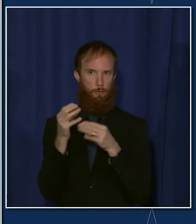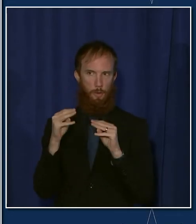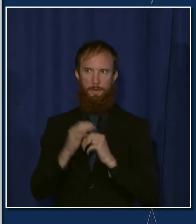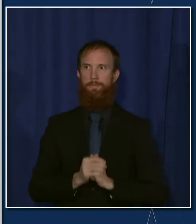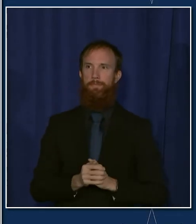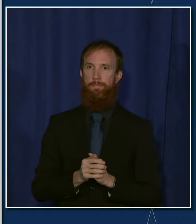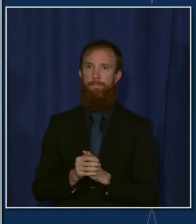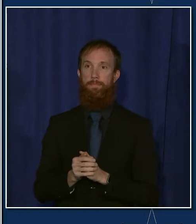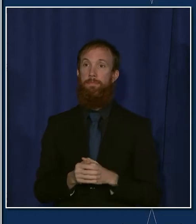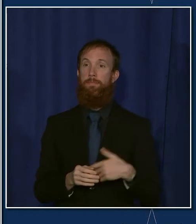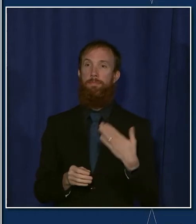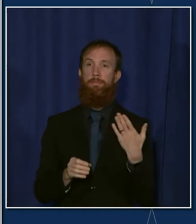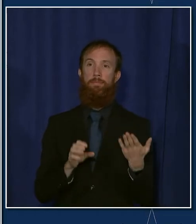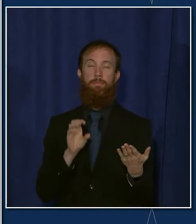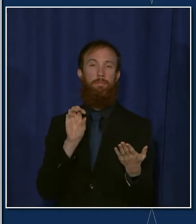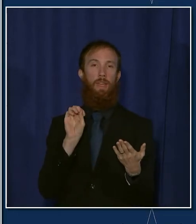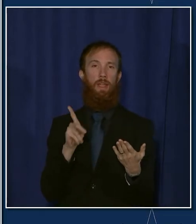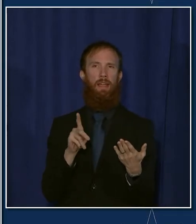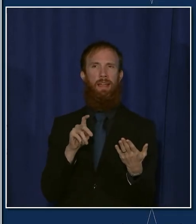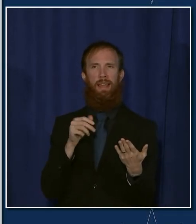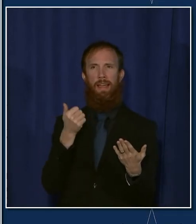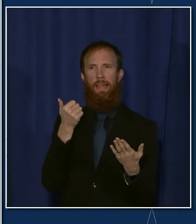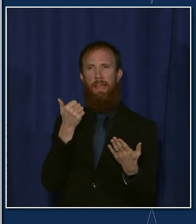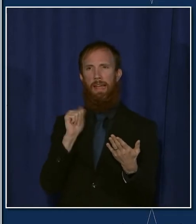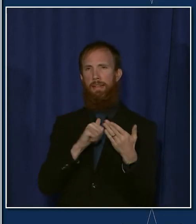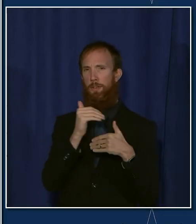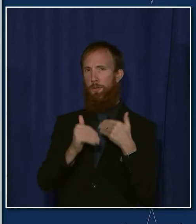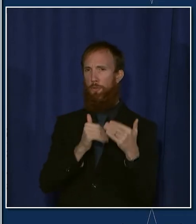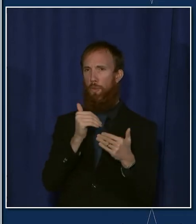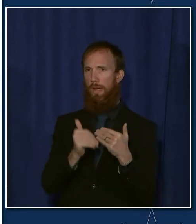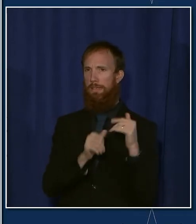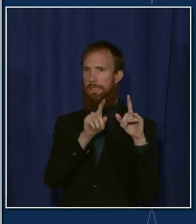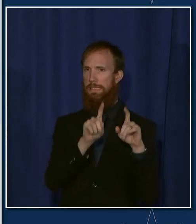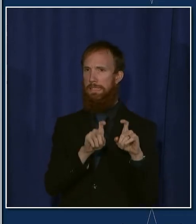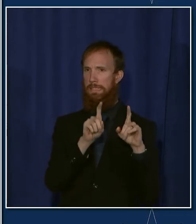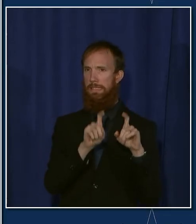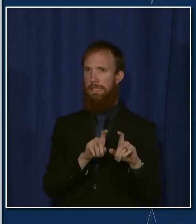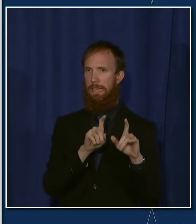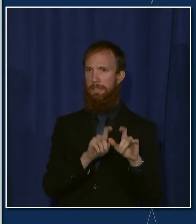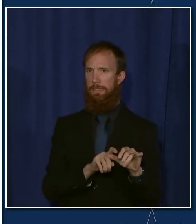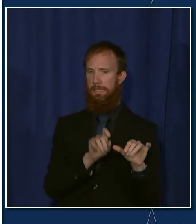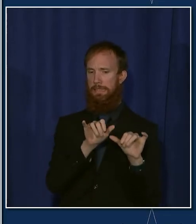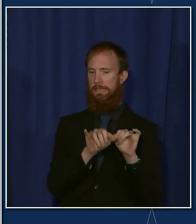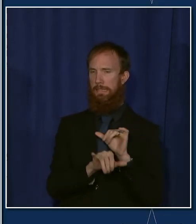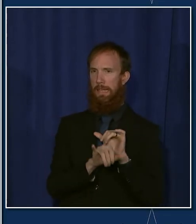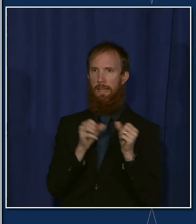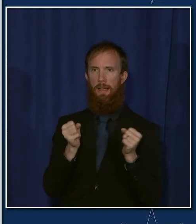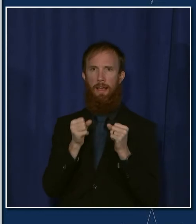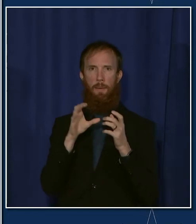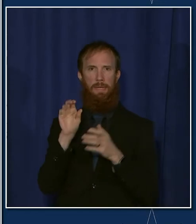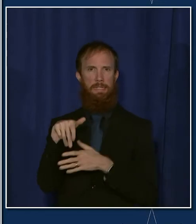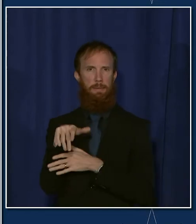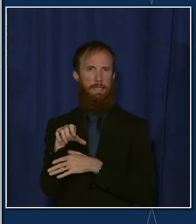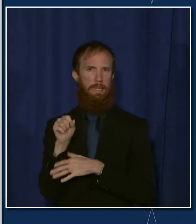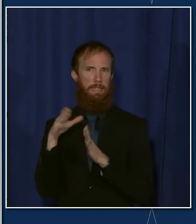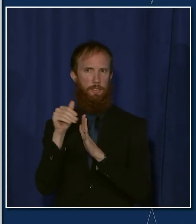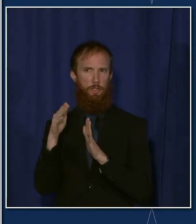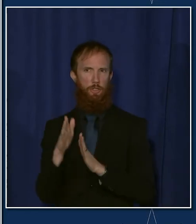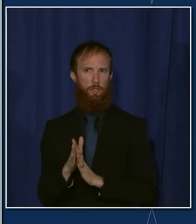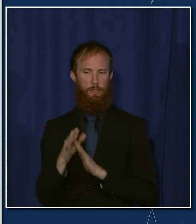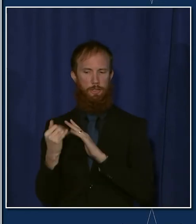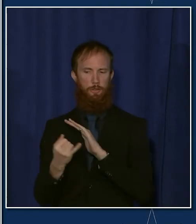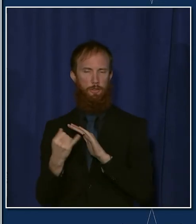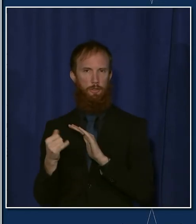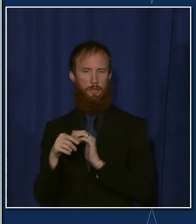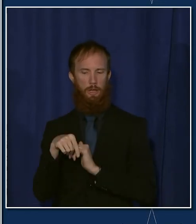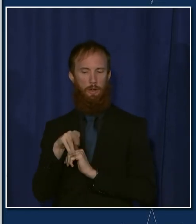hi. Amy Jacobson here. Any progress on test to stay, and how many CPS students are in quarantine right now as we speak? So